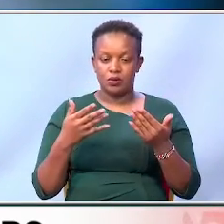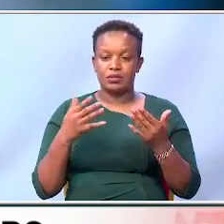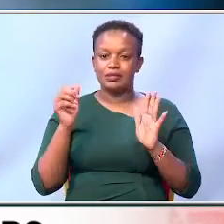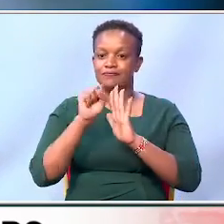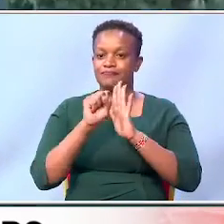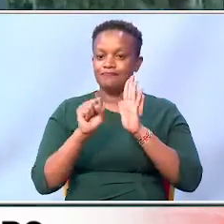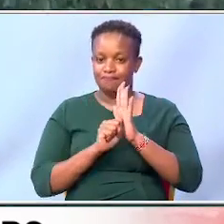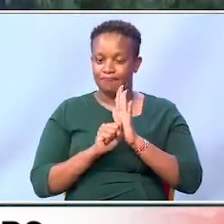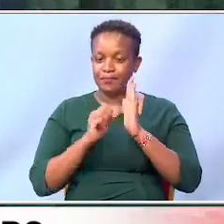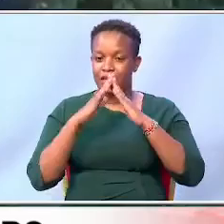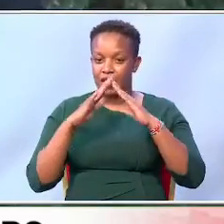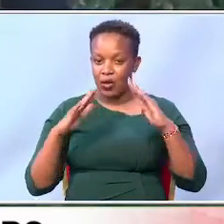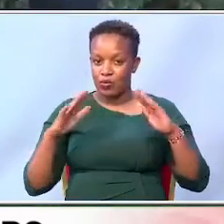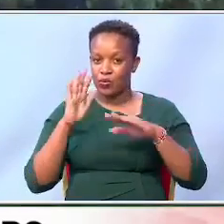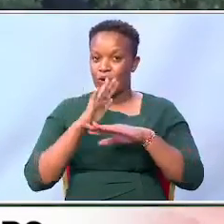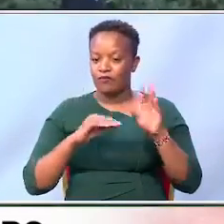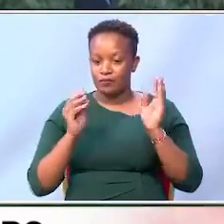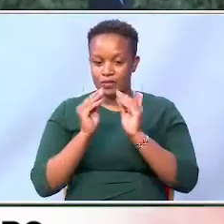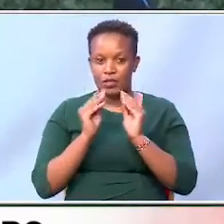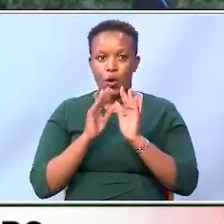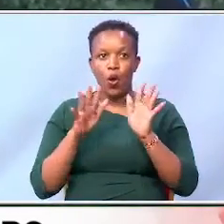a look.